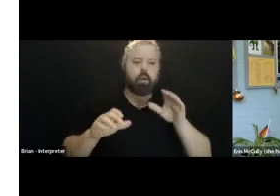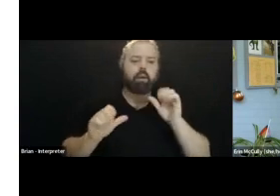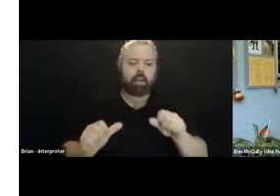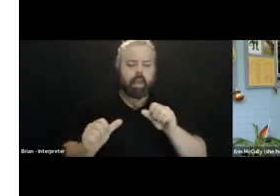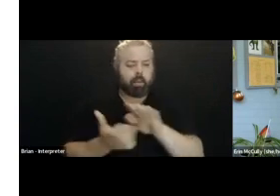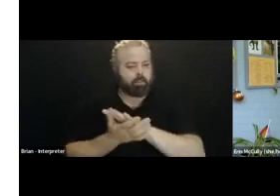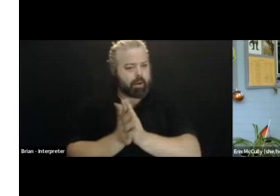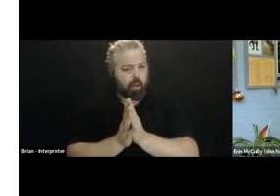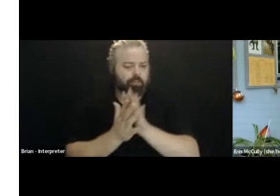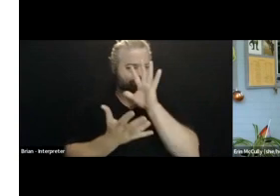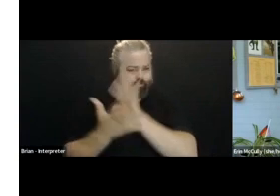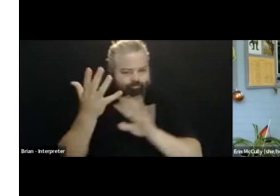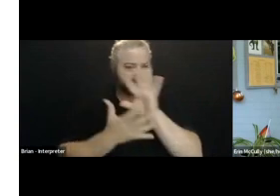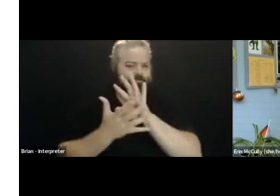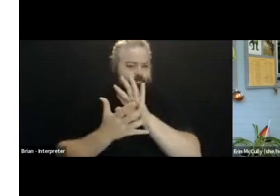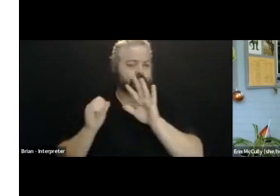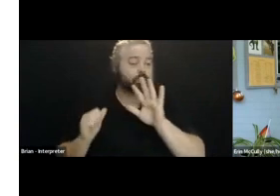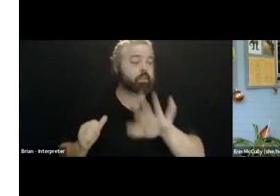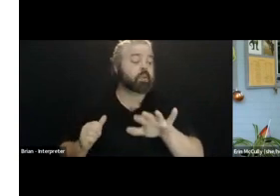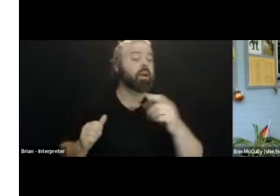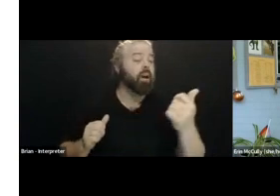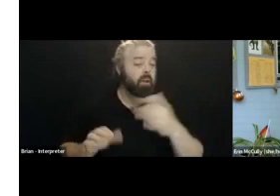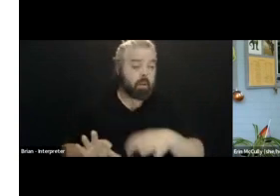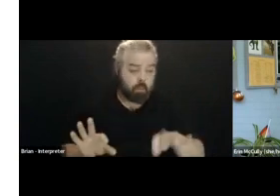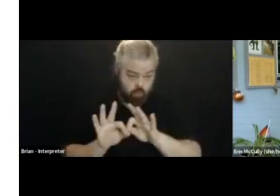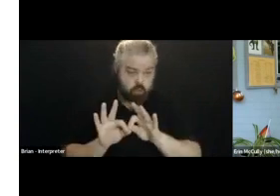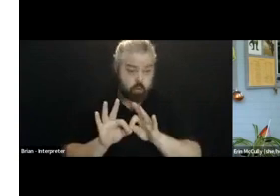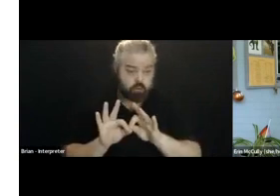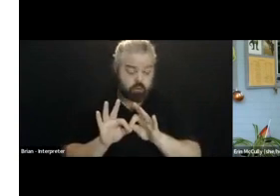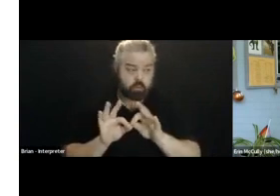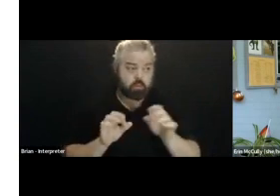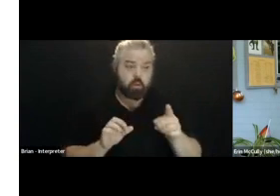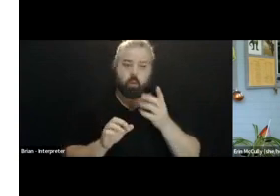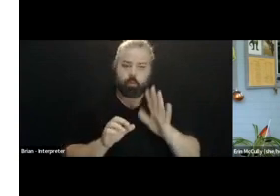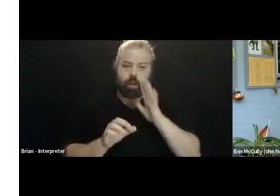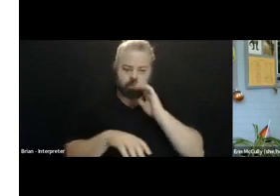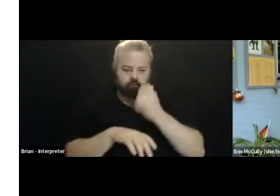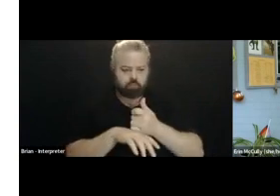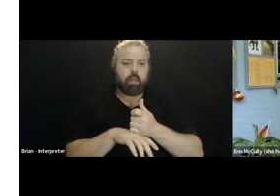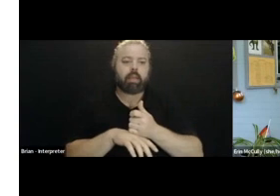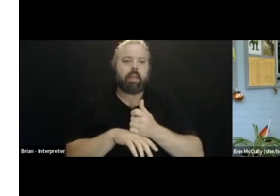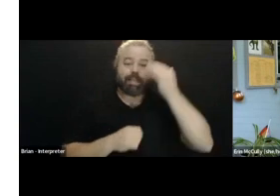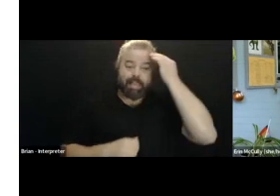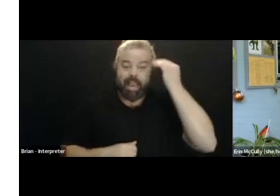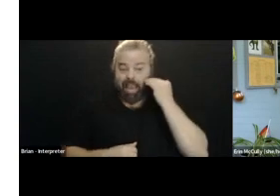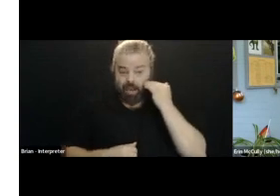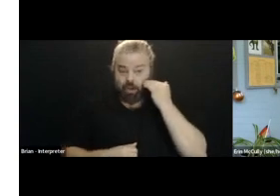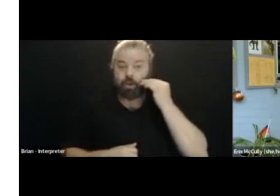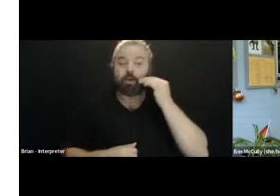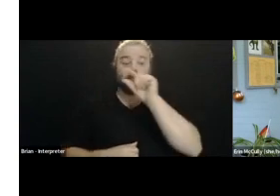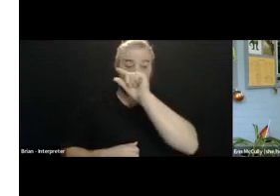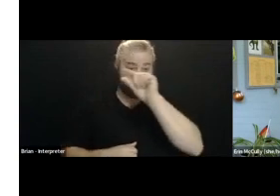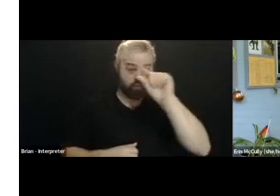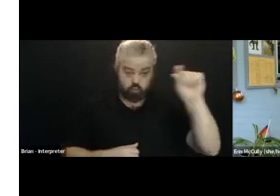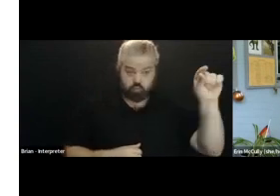Then another important thing is, once you've established header rows on your table, you should also go